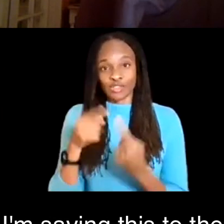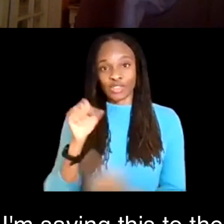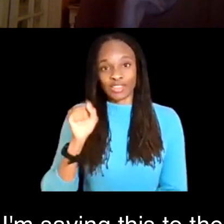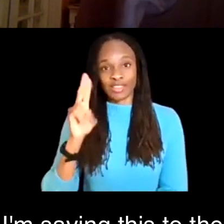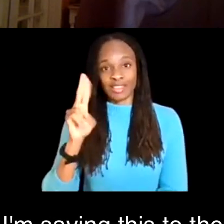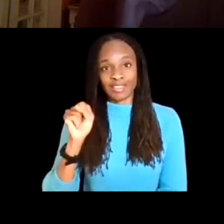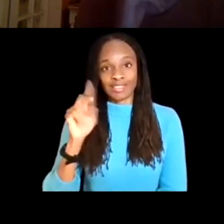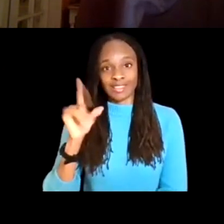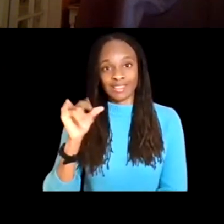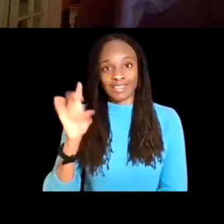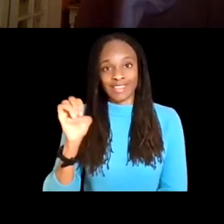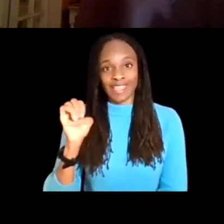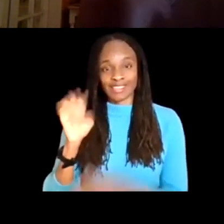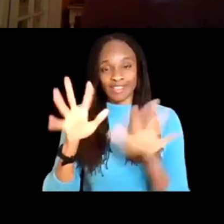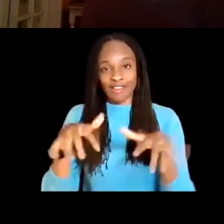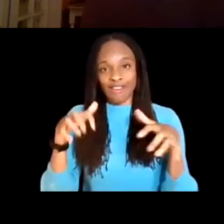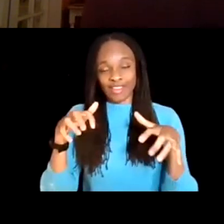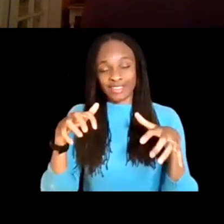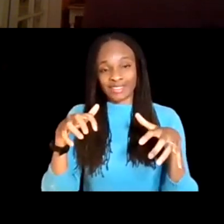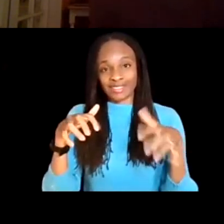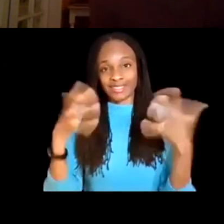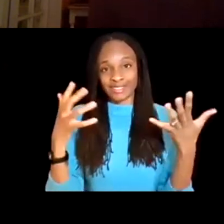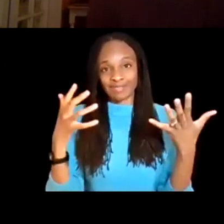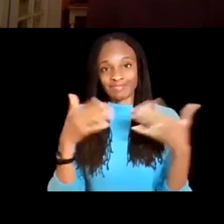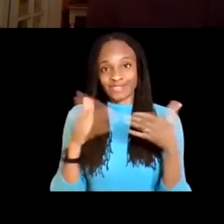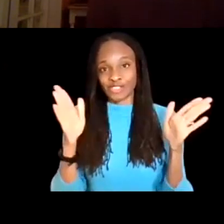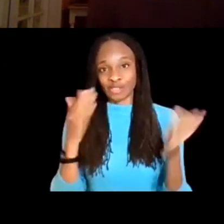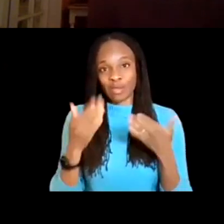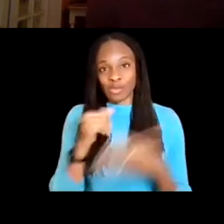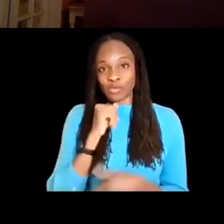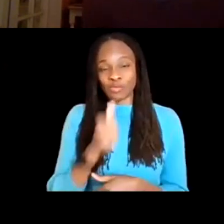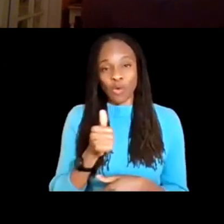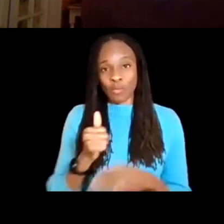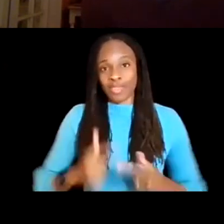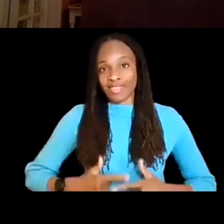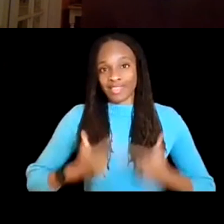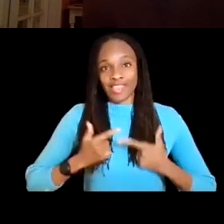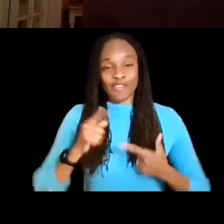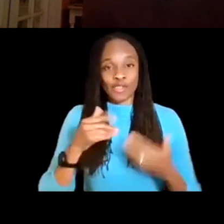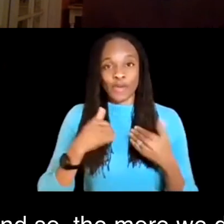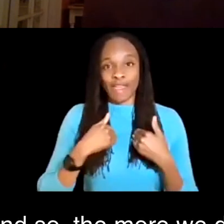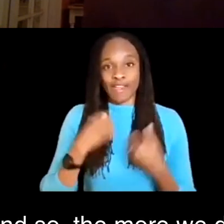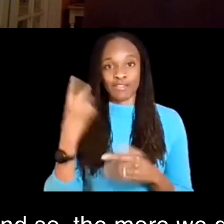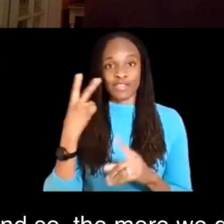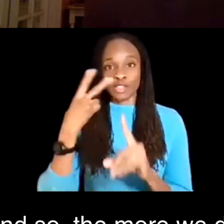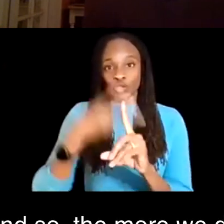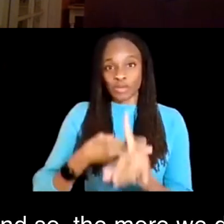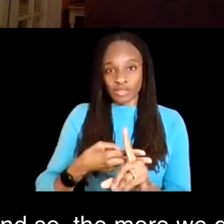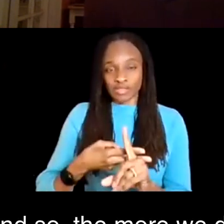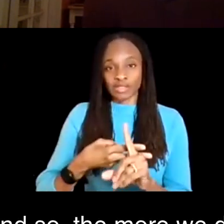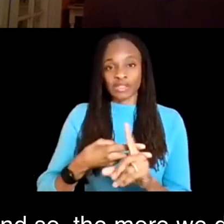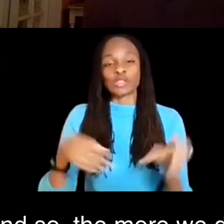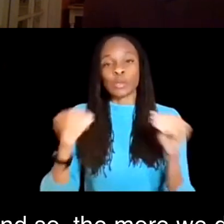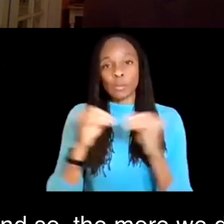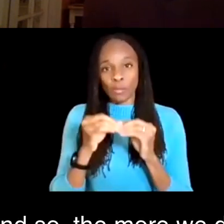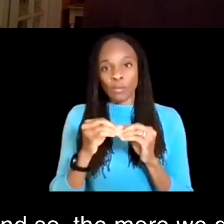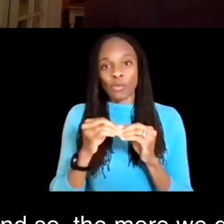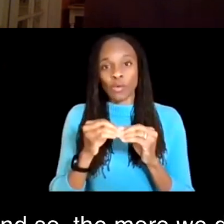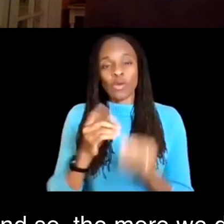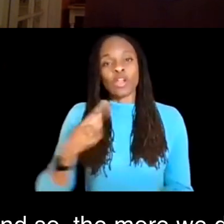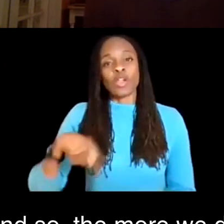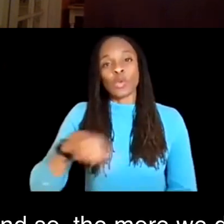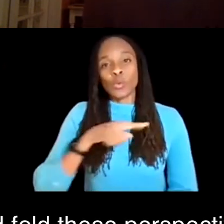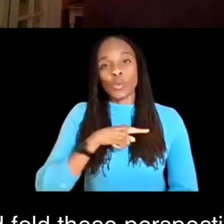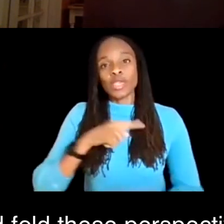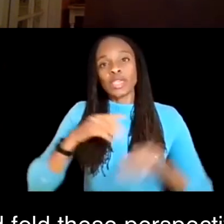generally, might not be the life that you're living in a couple months. And so the more we do to